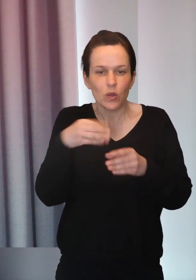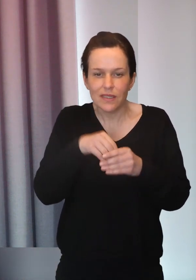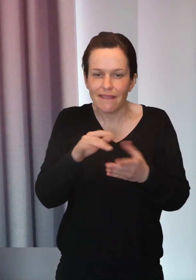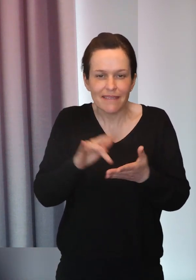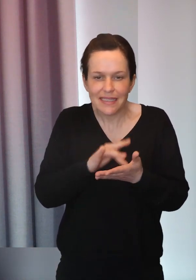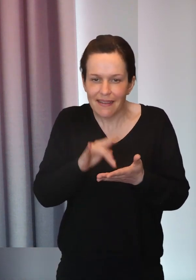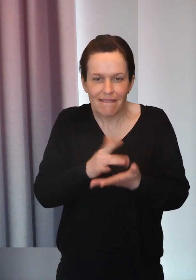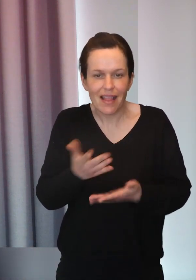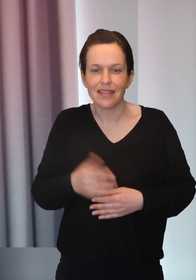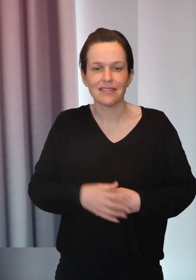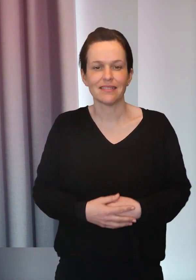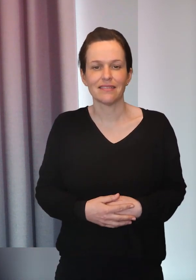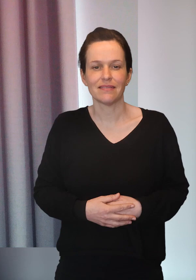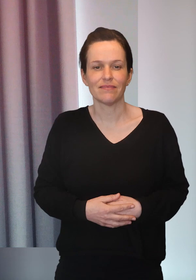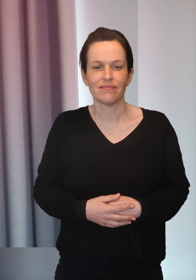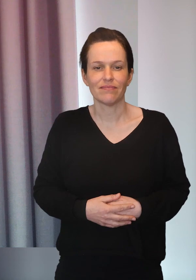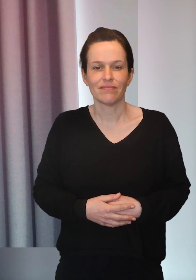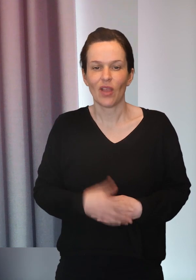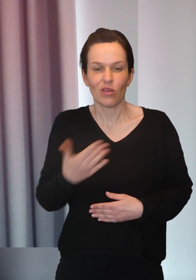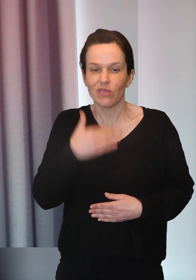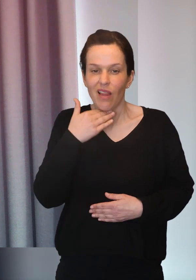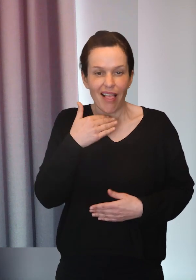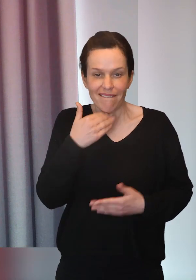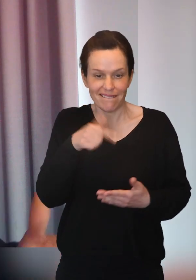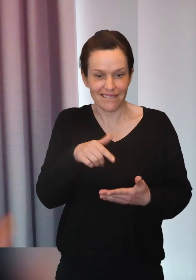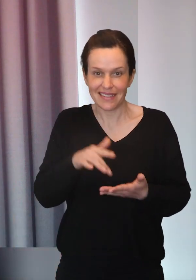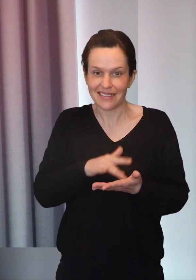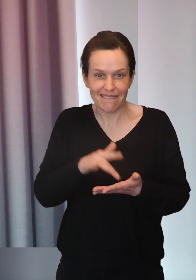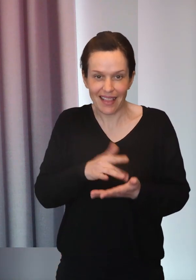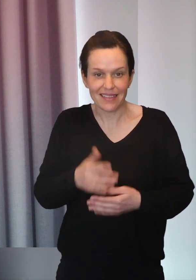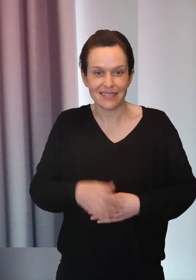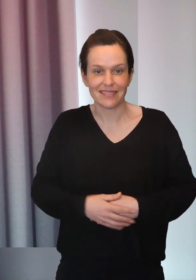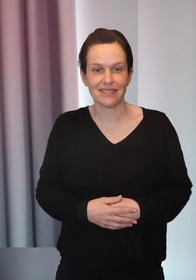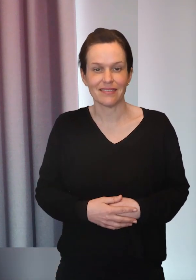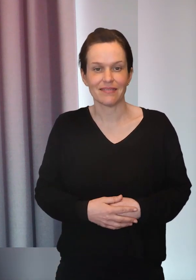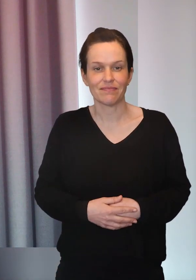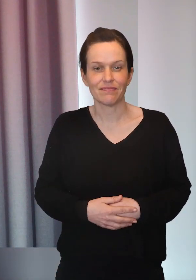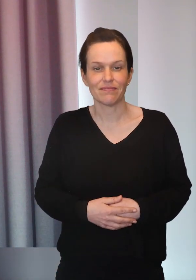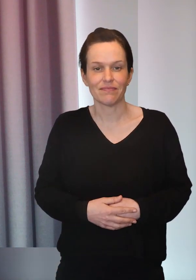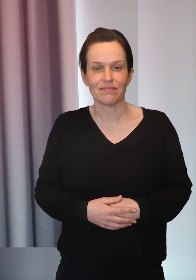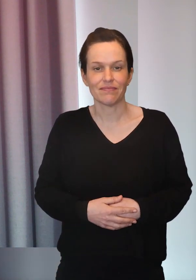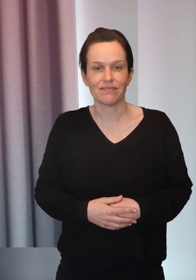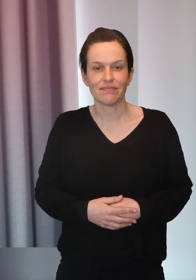lack of inclusive device or lack of device.